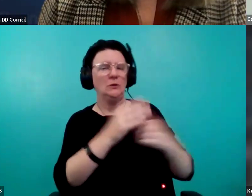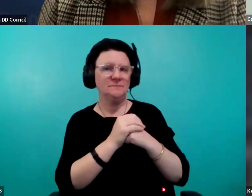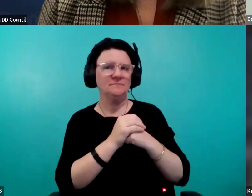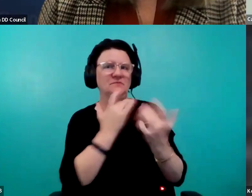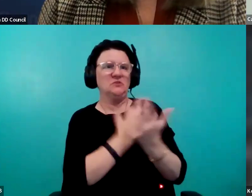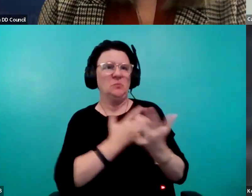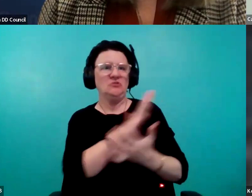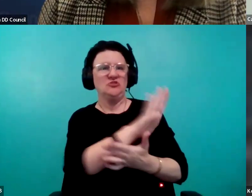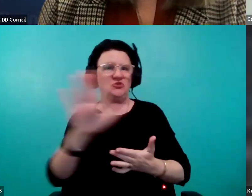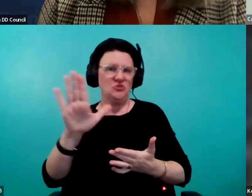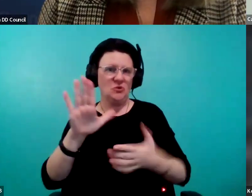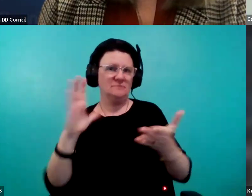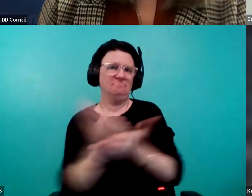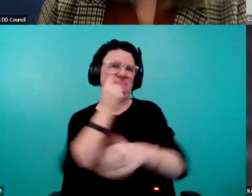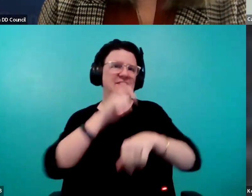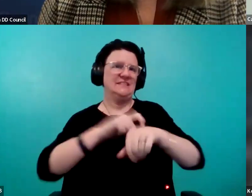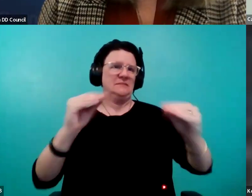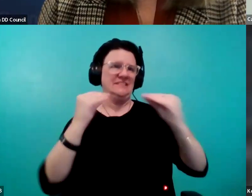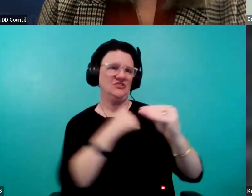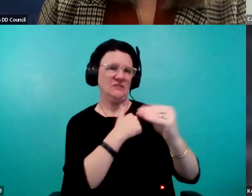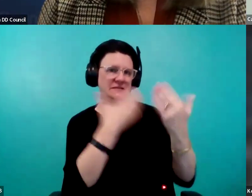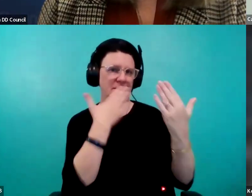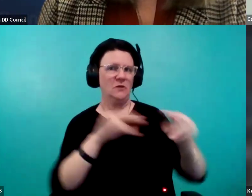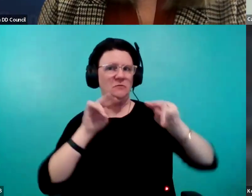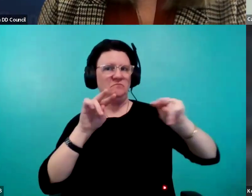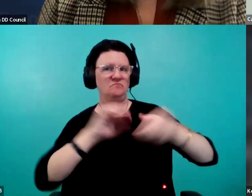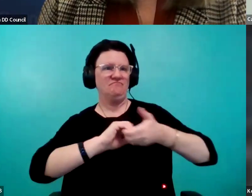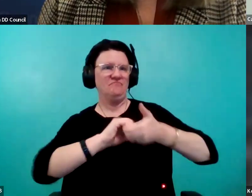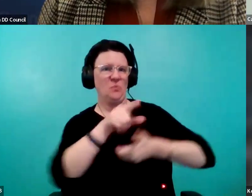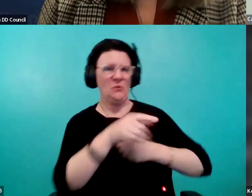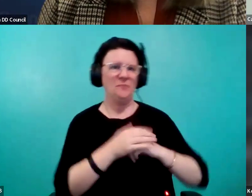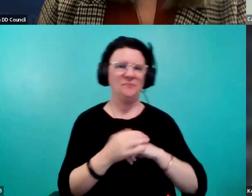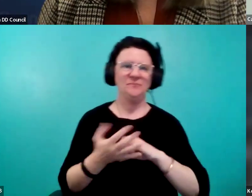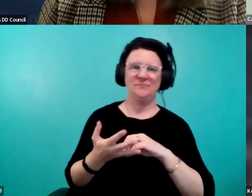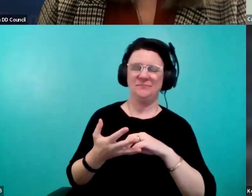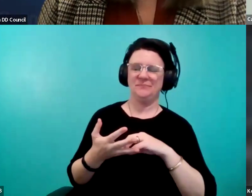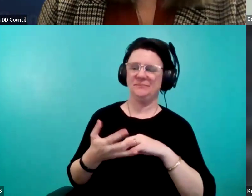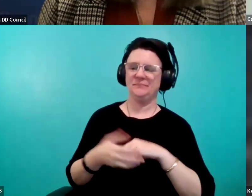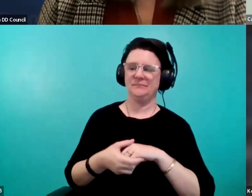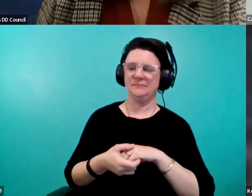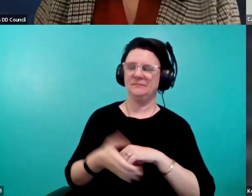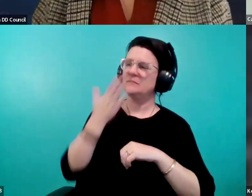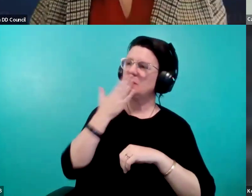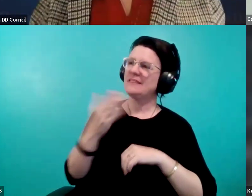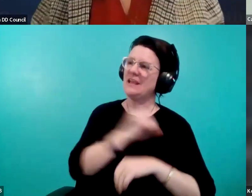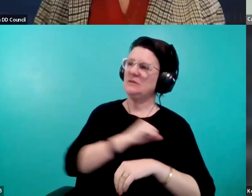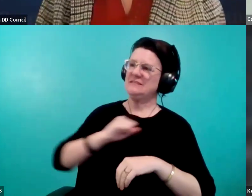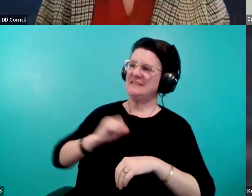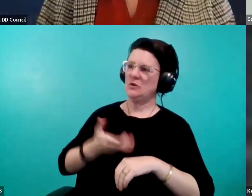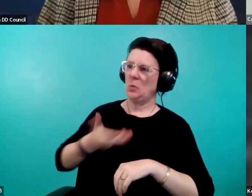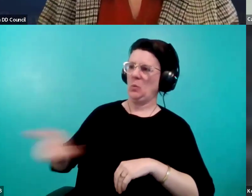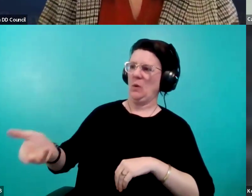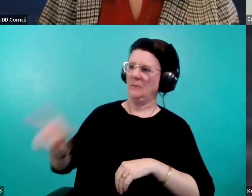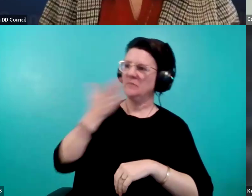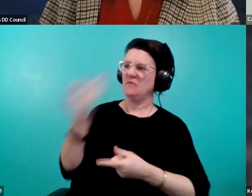So appreciate you all taking the time to educate us today and look forward to working with you. Thank you, Senator. Welcome, and thank